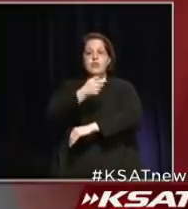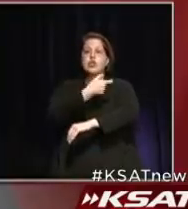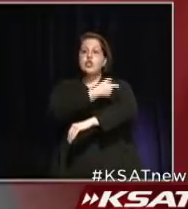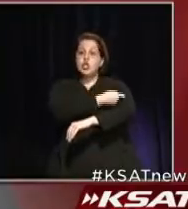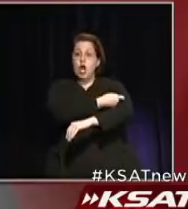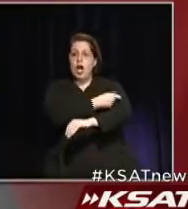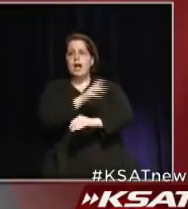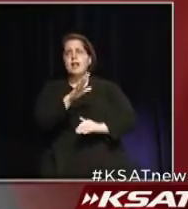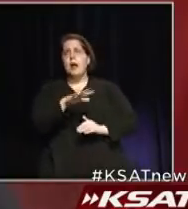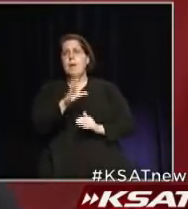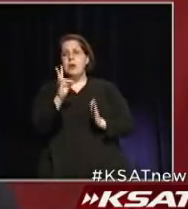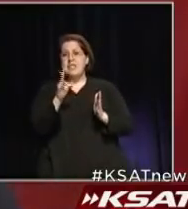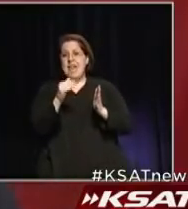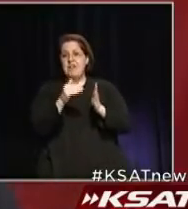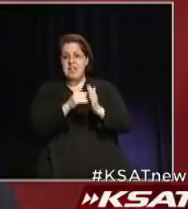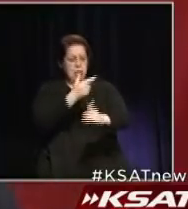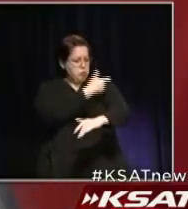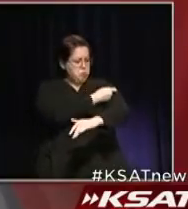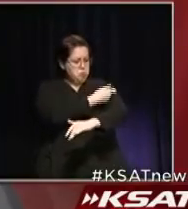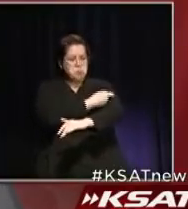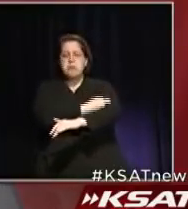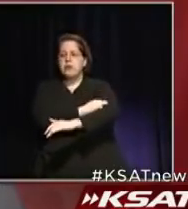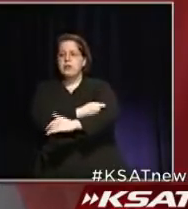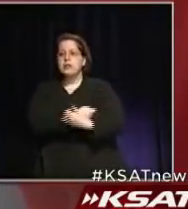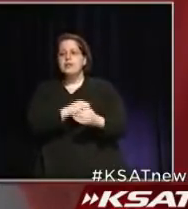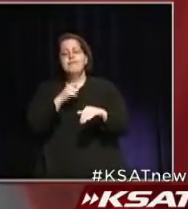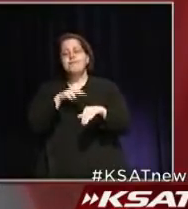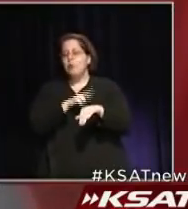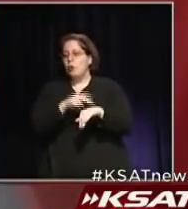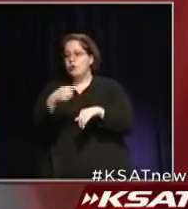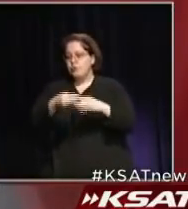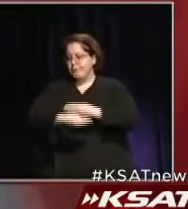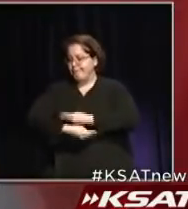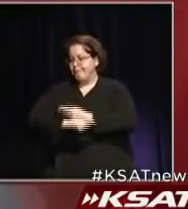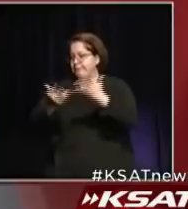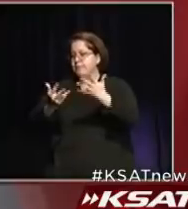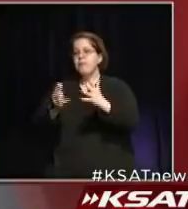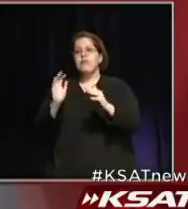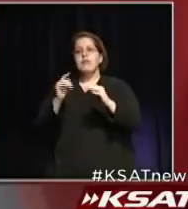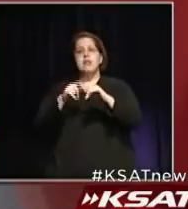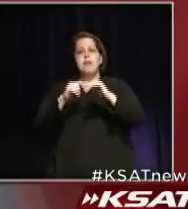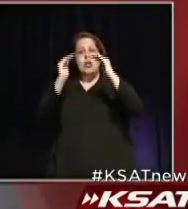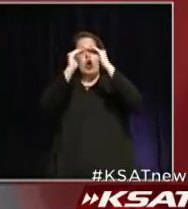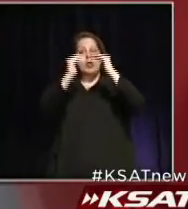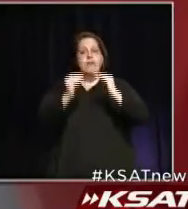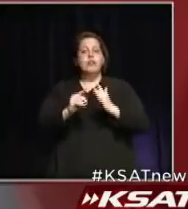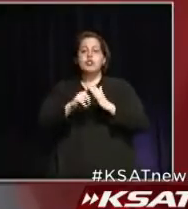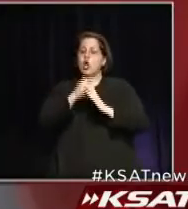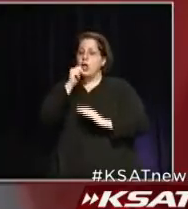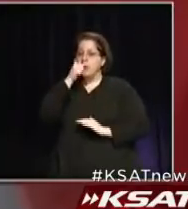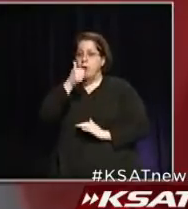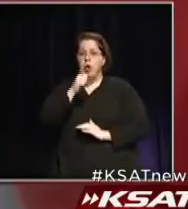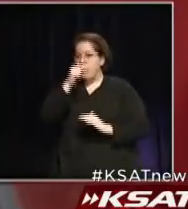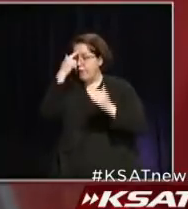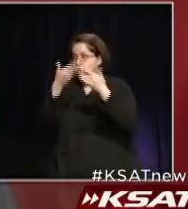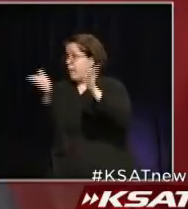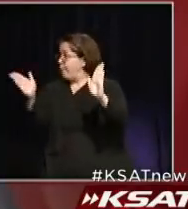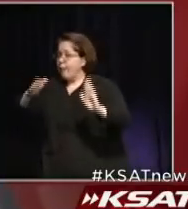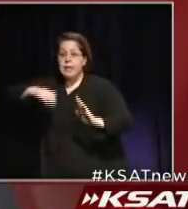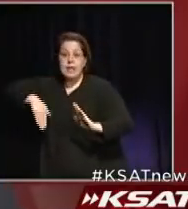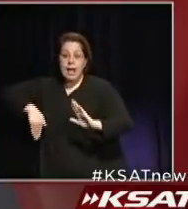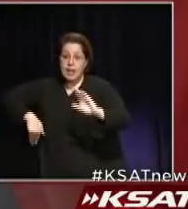about 7,000 doses, of course. These are being distributed in tiers starting tomorrow, not for the public yet, so